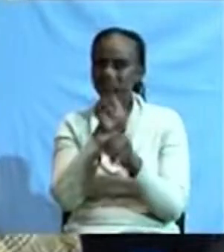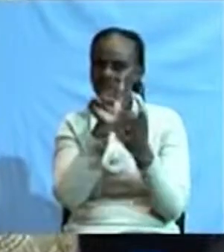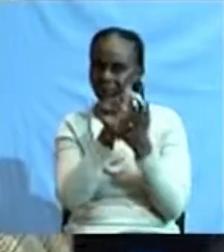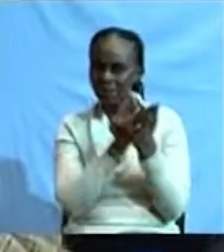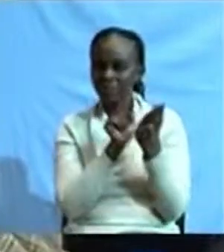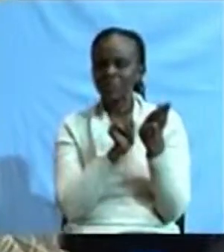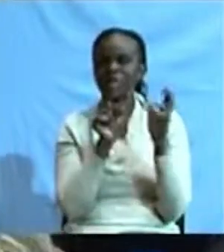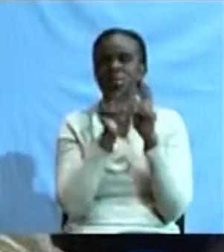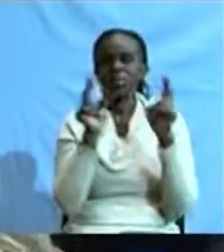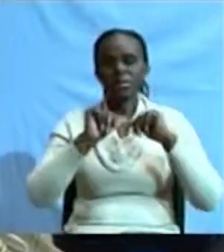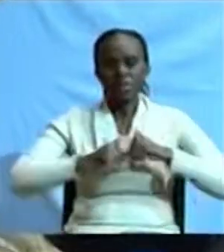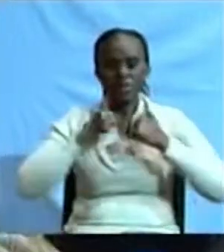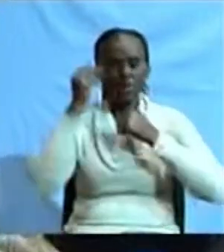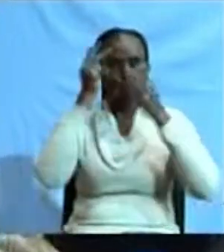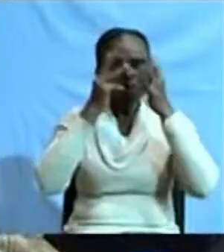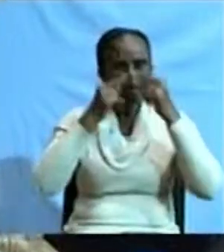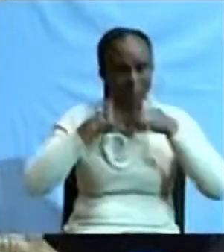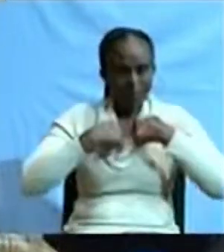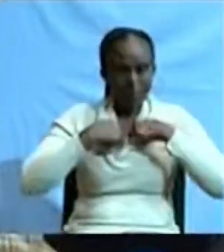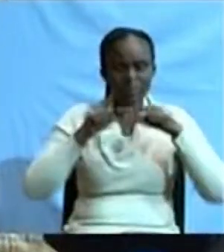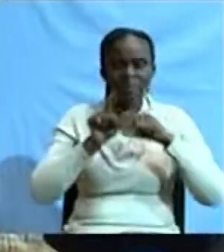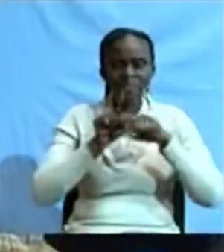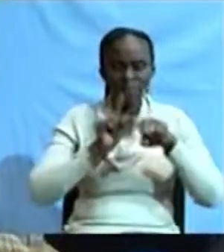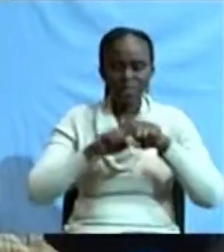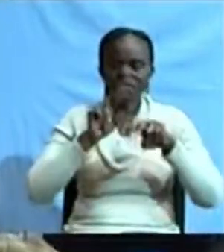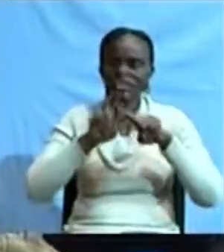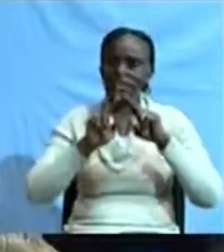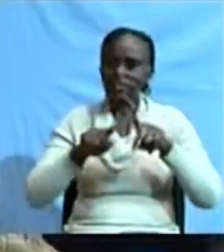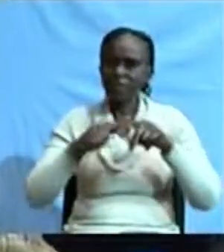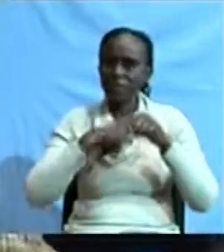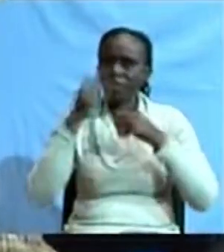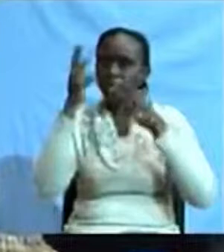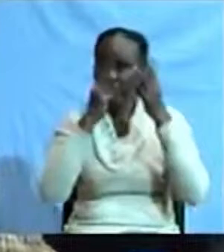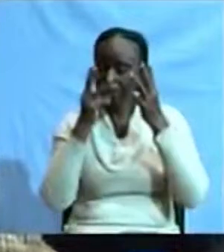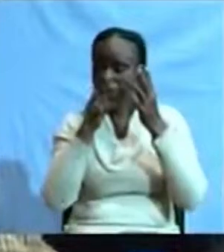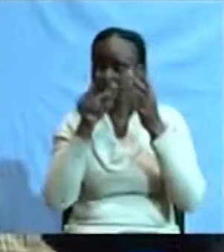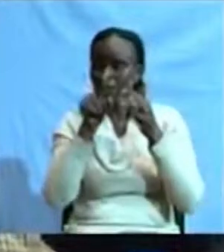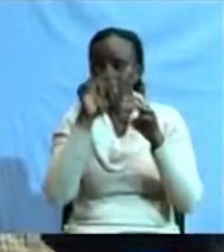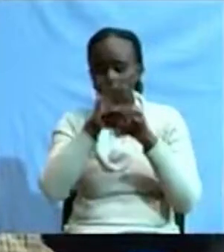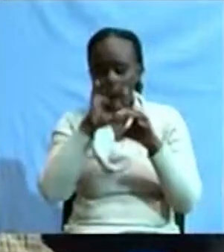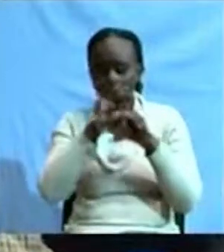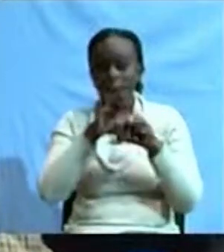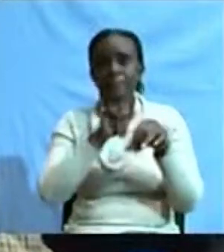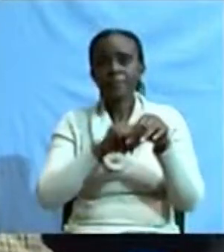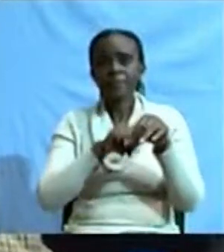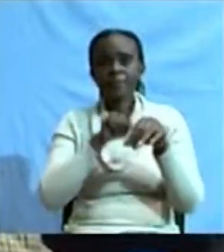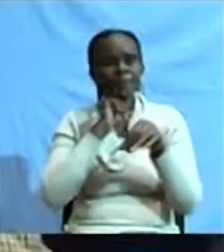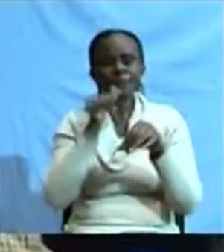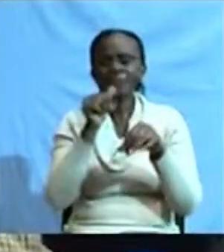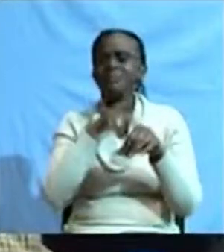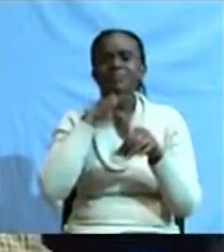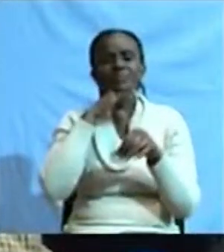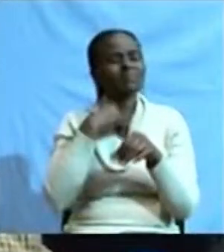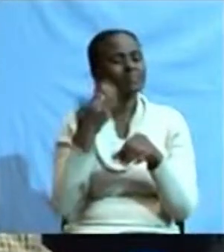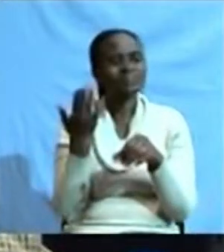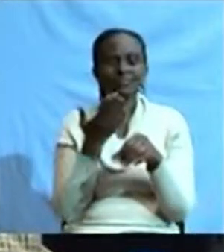So we are worried. I'm worried, Chairperson. The excuse of election time does not suffice.